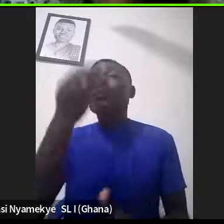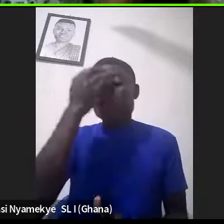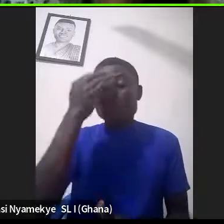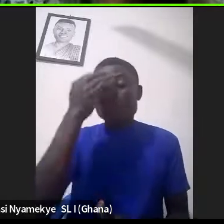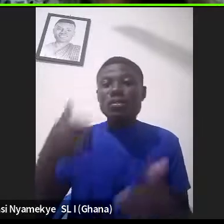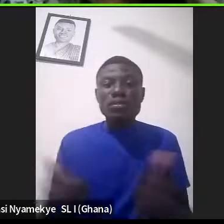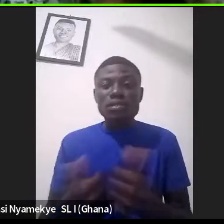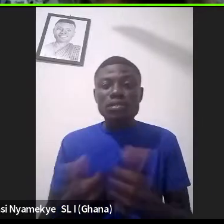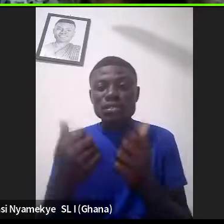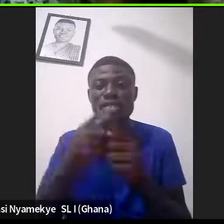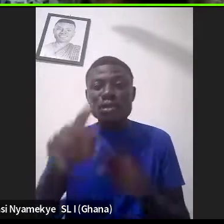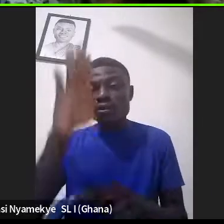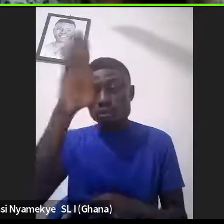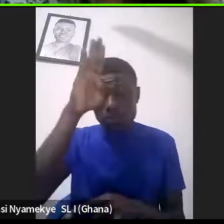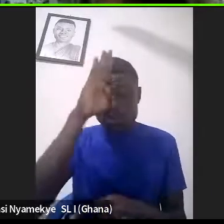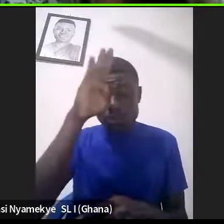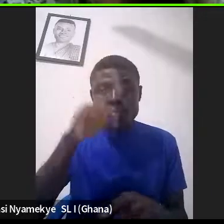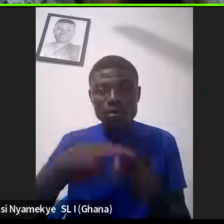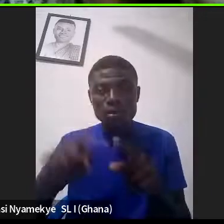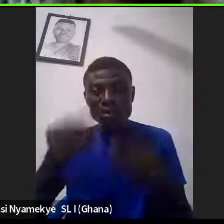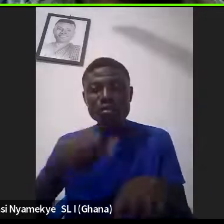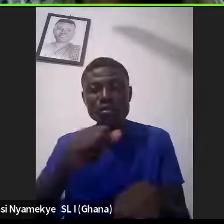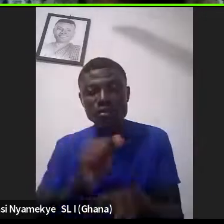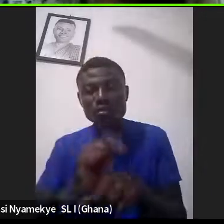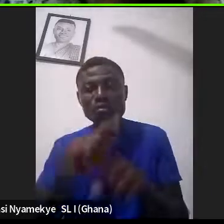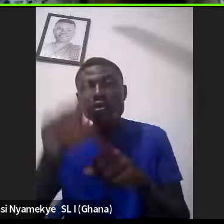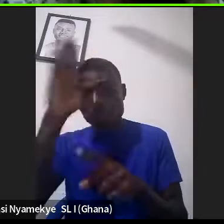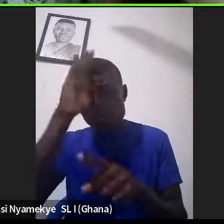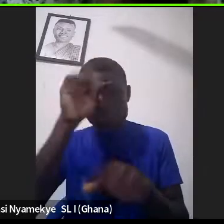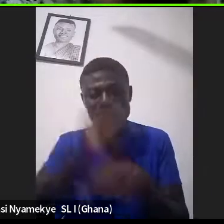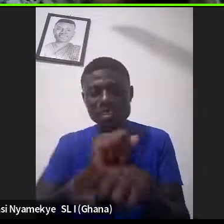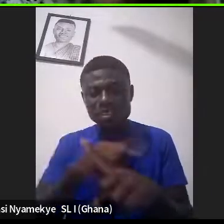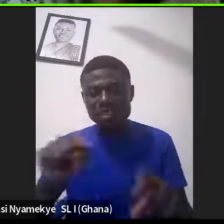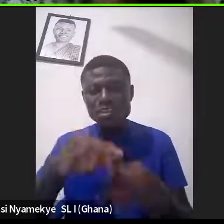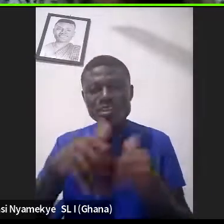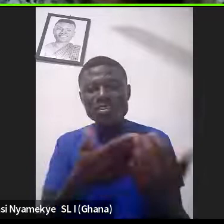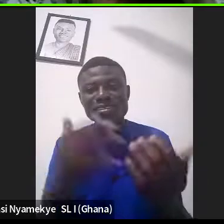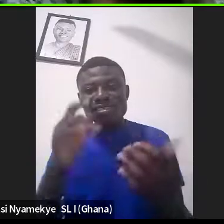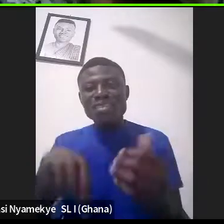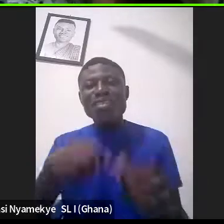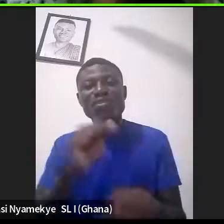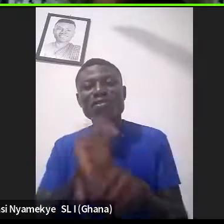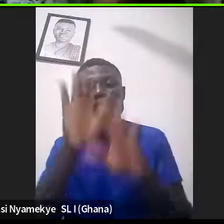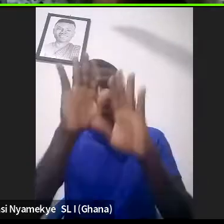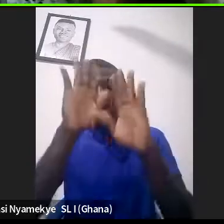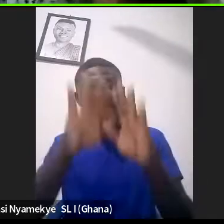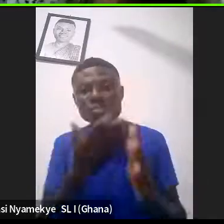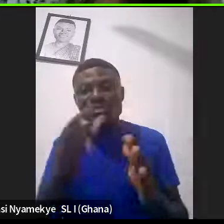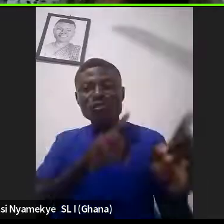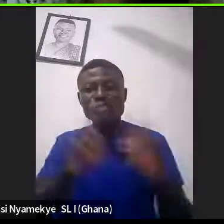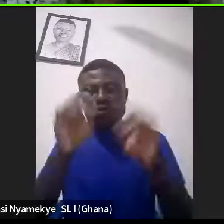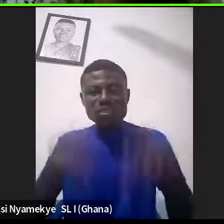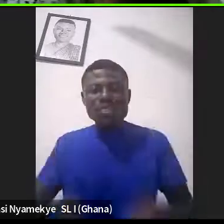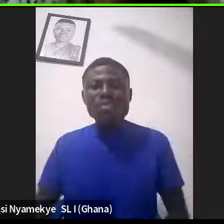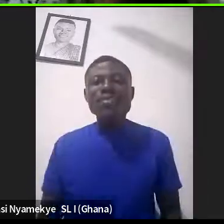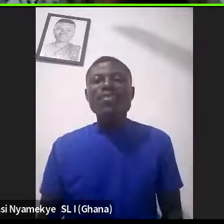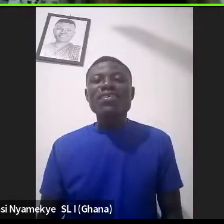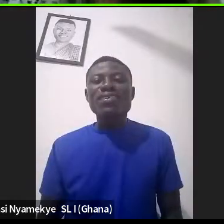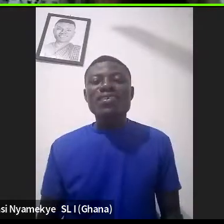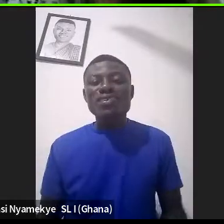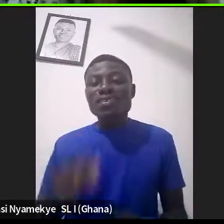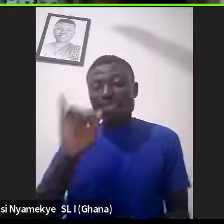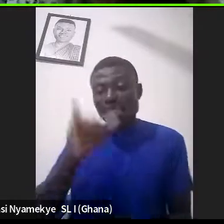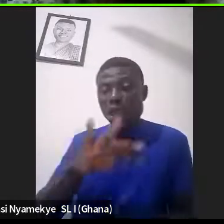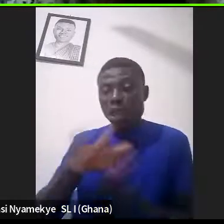your brain is works differently, and look at all the amazing things that you can do, And so that's it. So, and